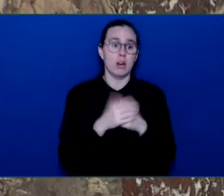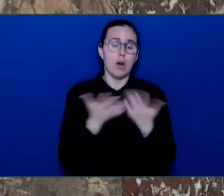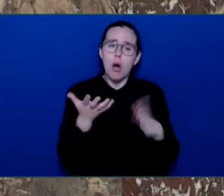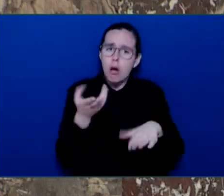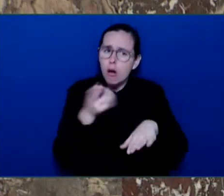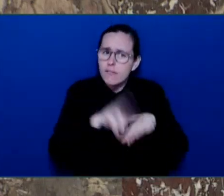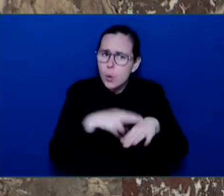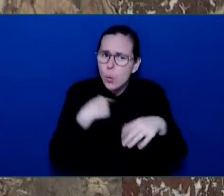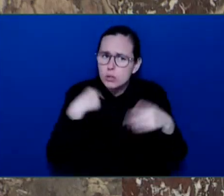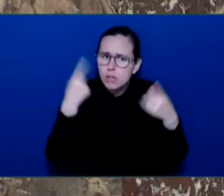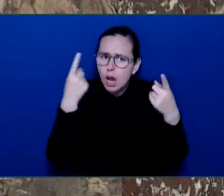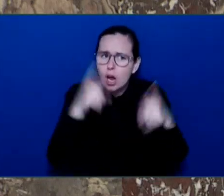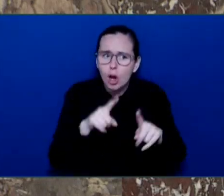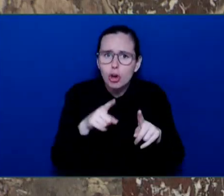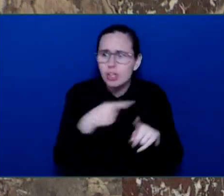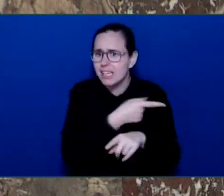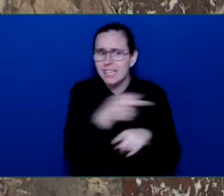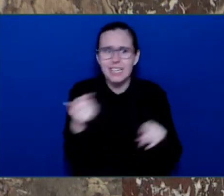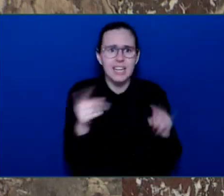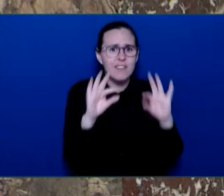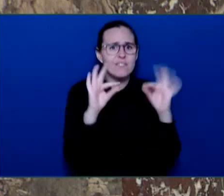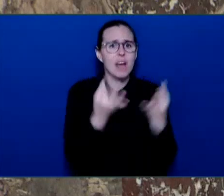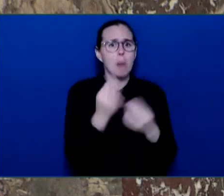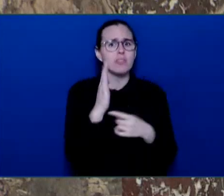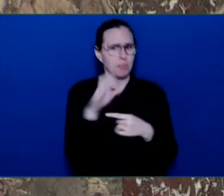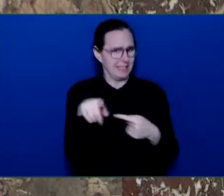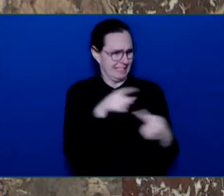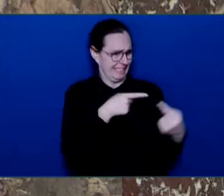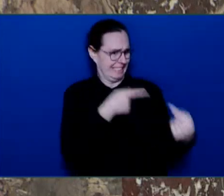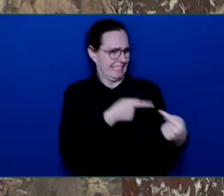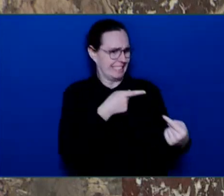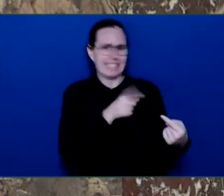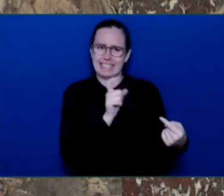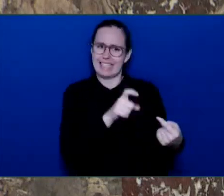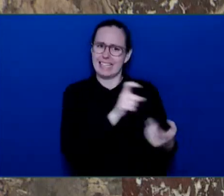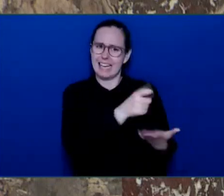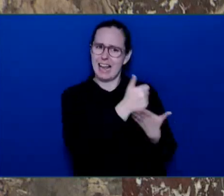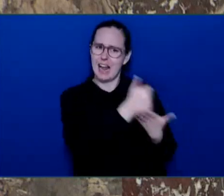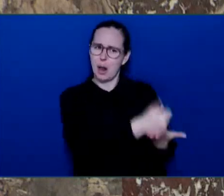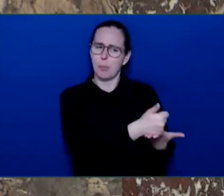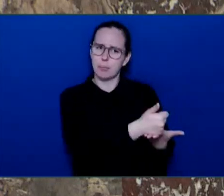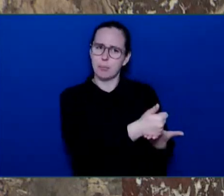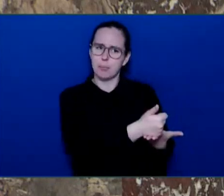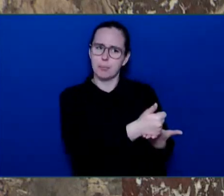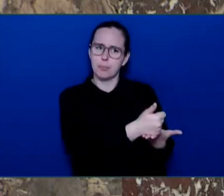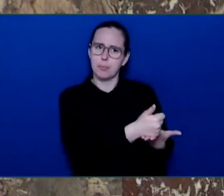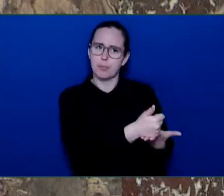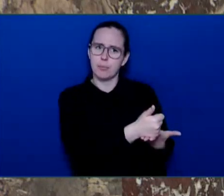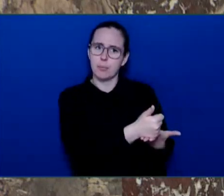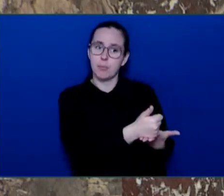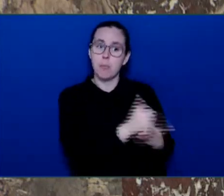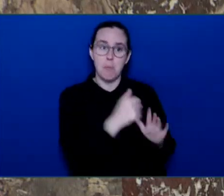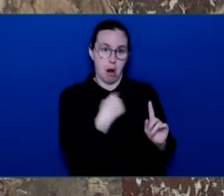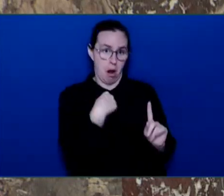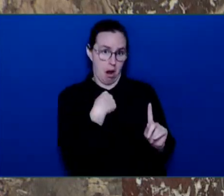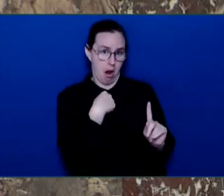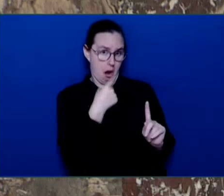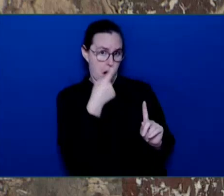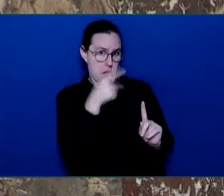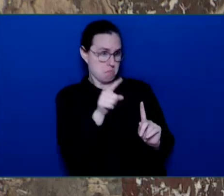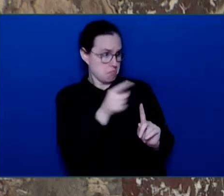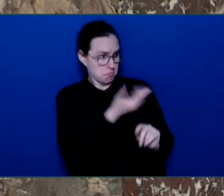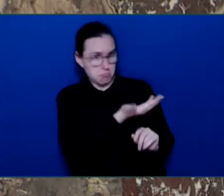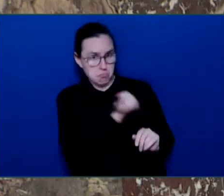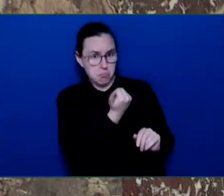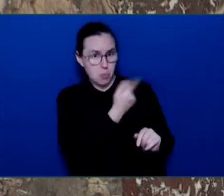I certainly would welcome the opposition joining with us to call for fair treatment for British Columbians by the federal government in a number of